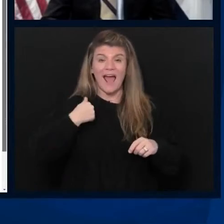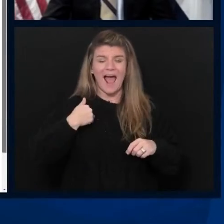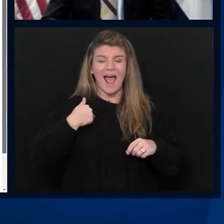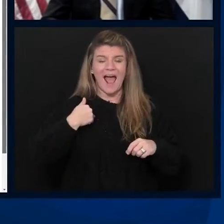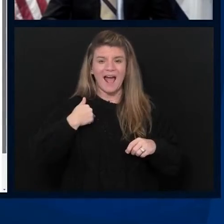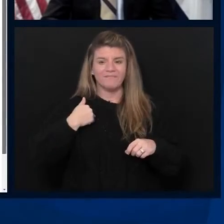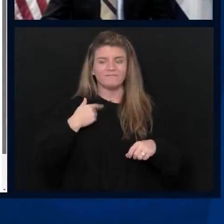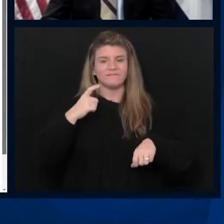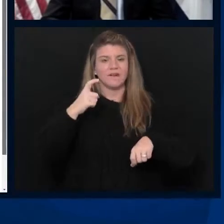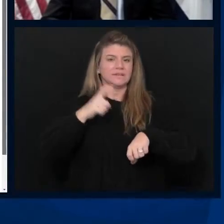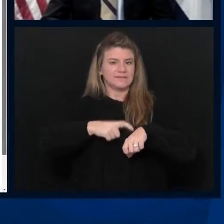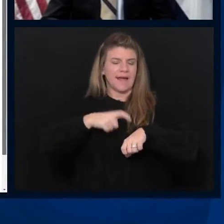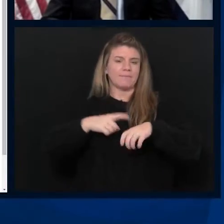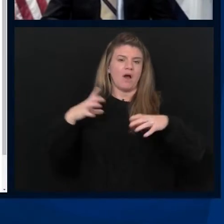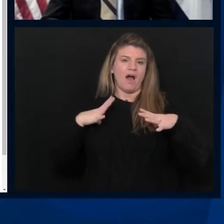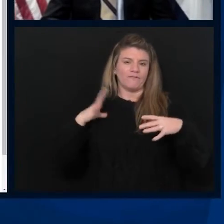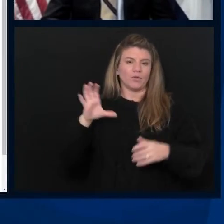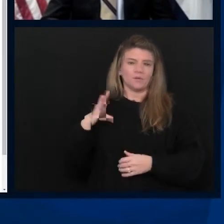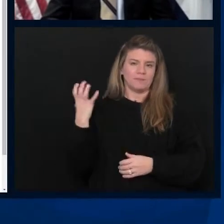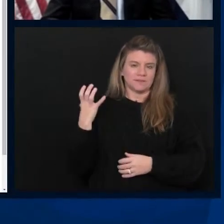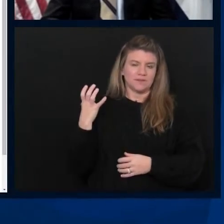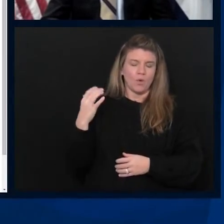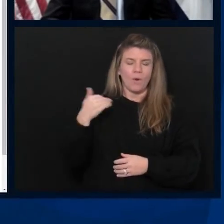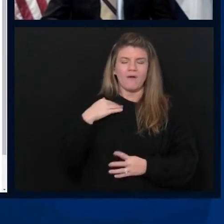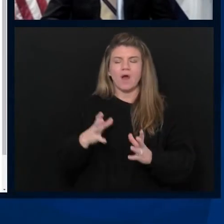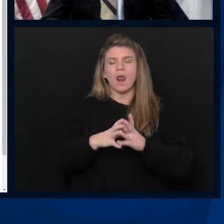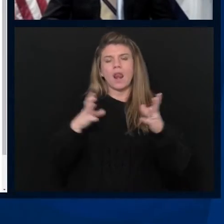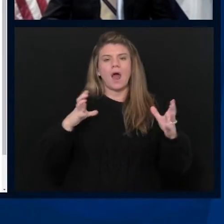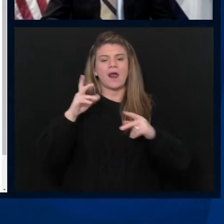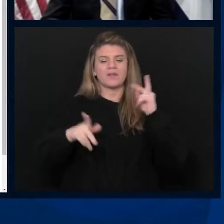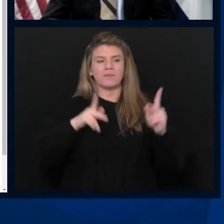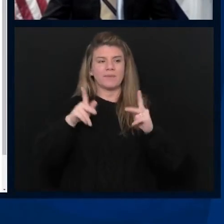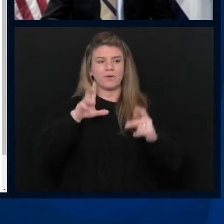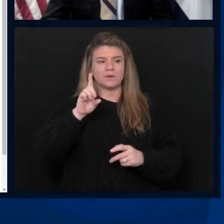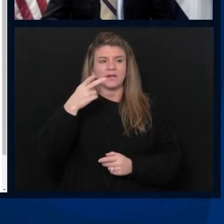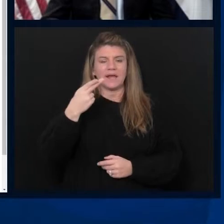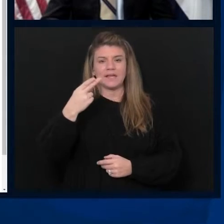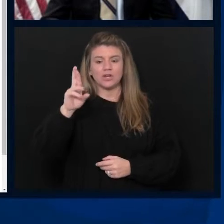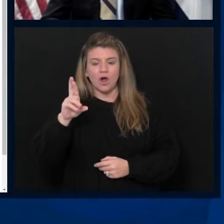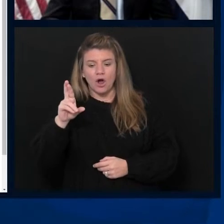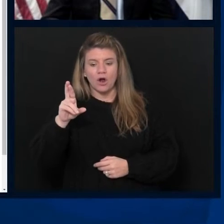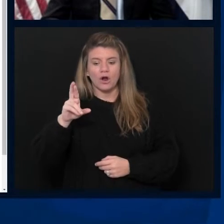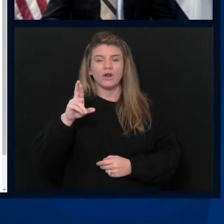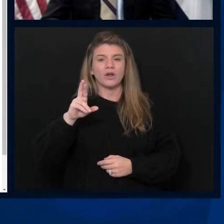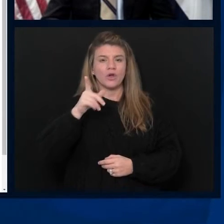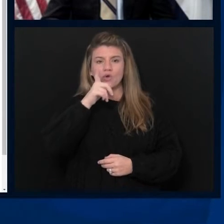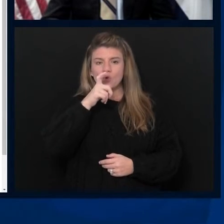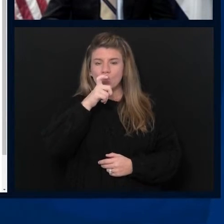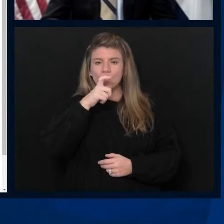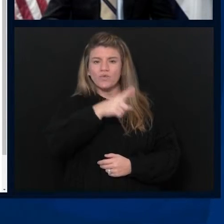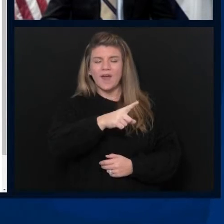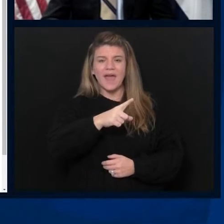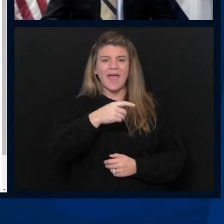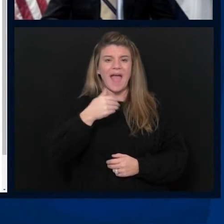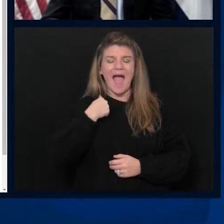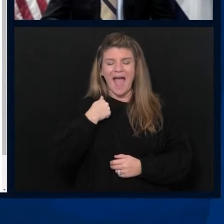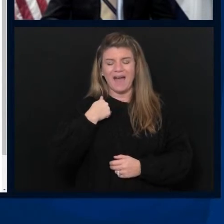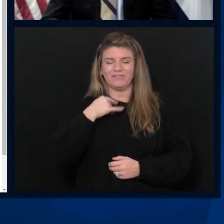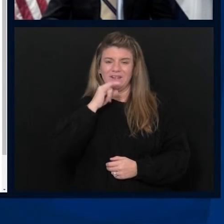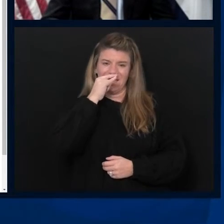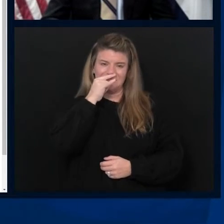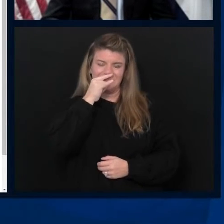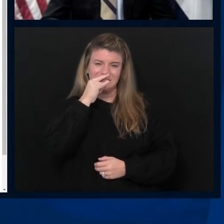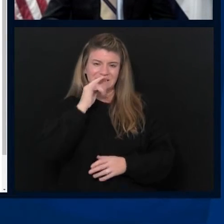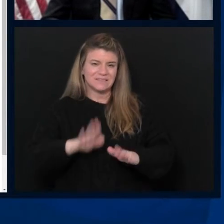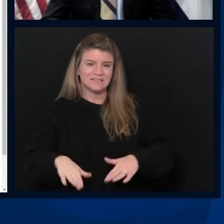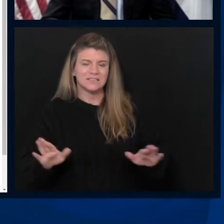off over Christmas. We have a lot of folks in DHHR and in the Guard who have small children and who